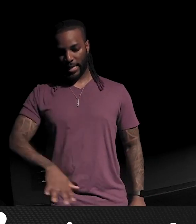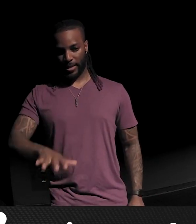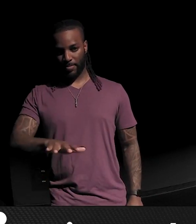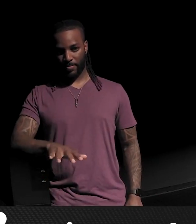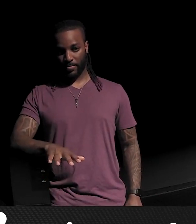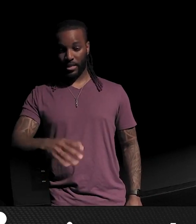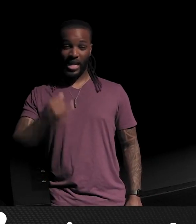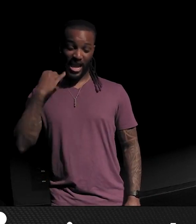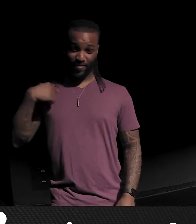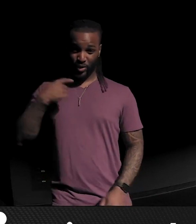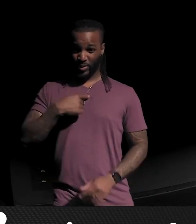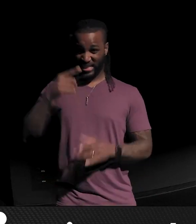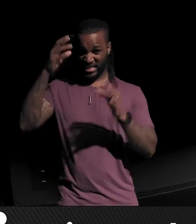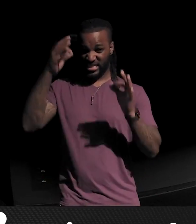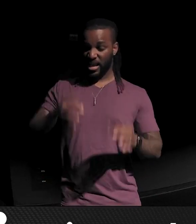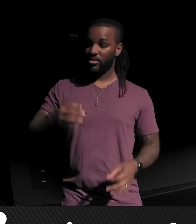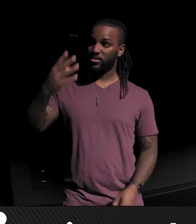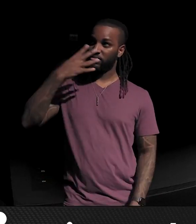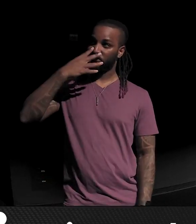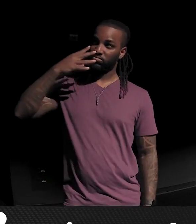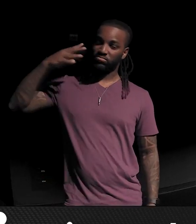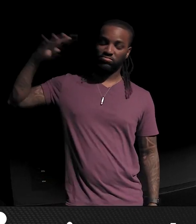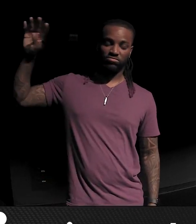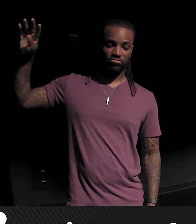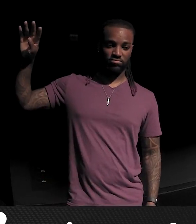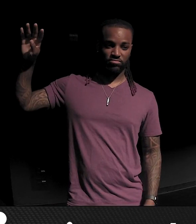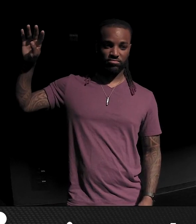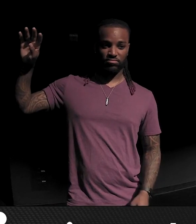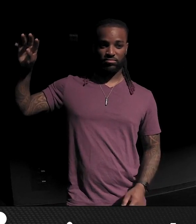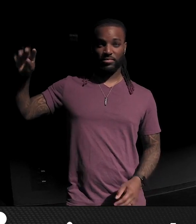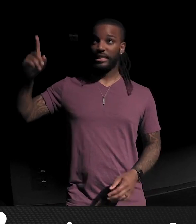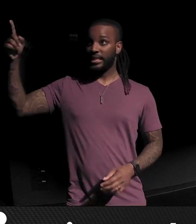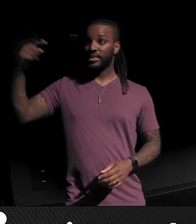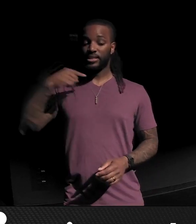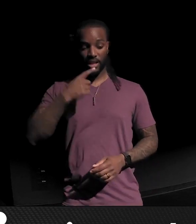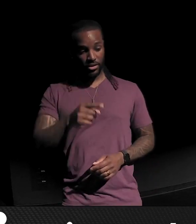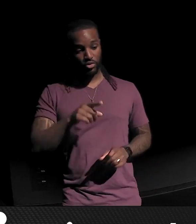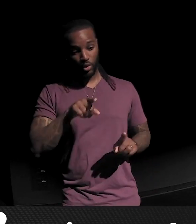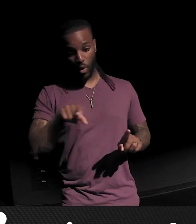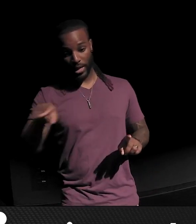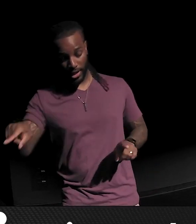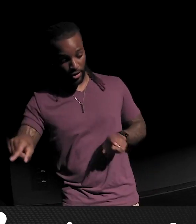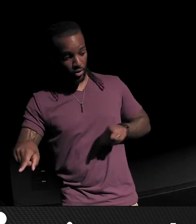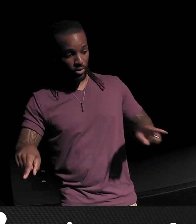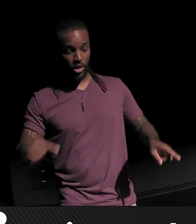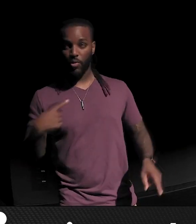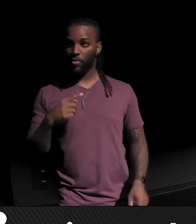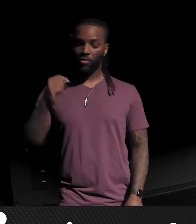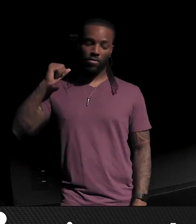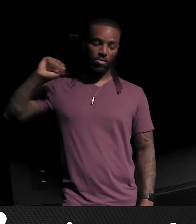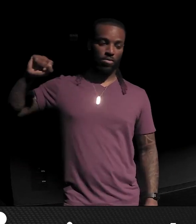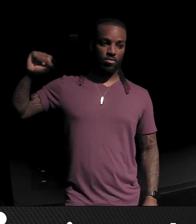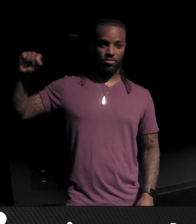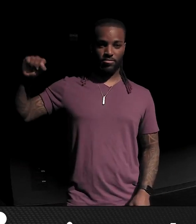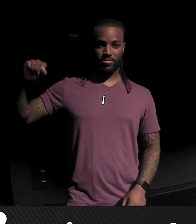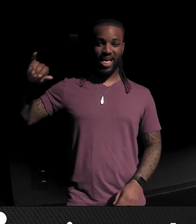decide to not listen to Jesus, whether we should go left or right, up or down, stop or go, implications are generational.